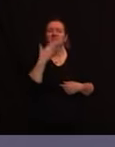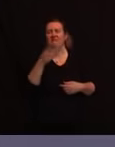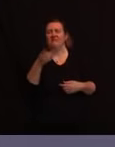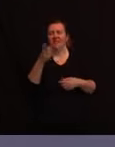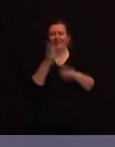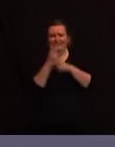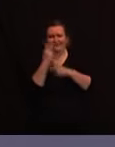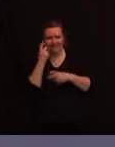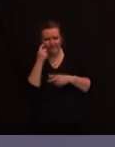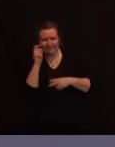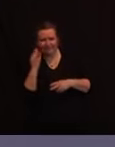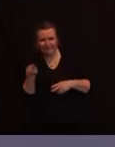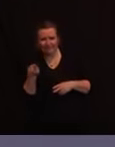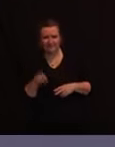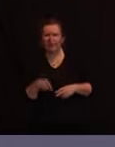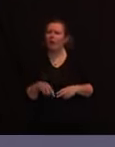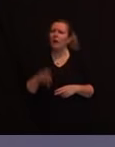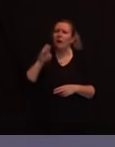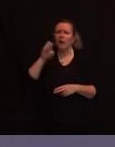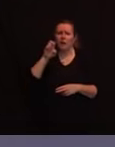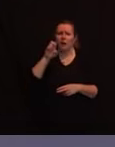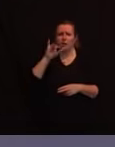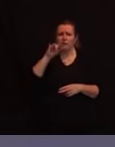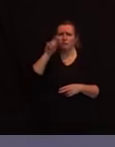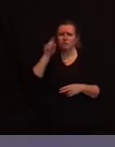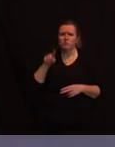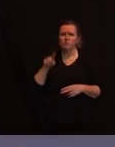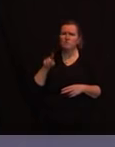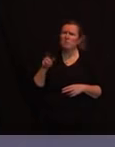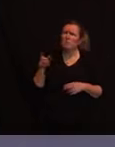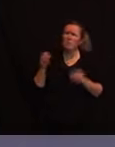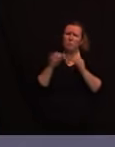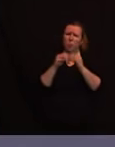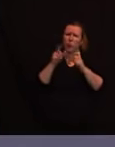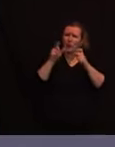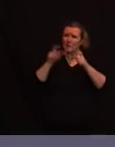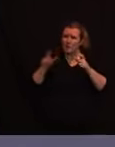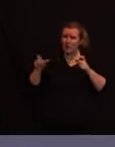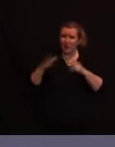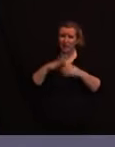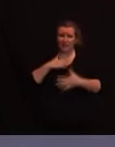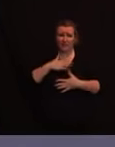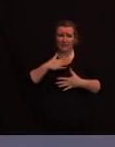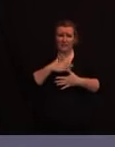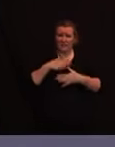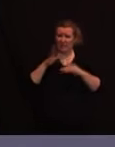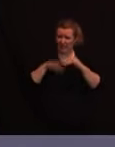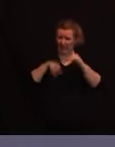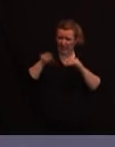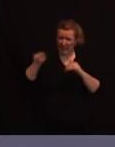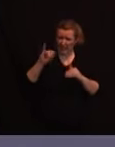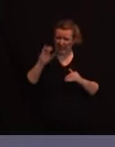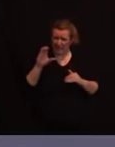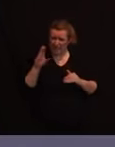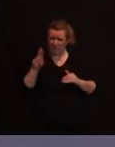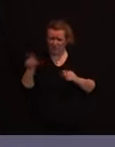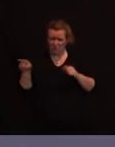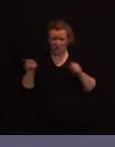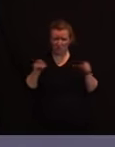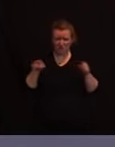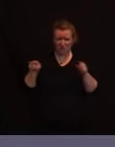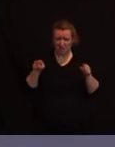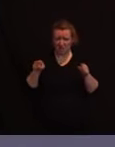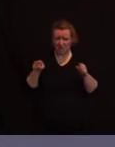How does New Jersey have more patients on ventilators than it has in the ICU? Does that indicate that some patients are